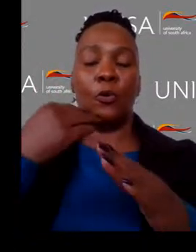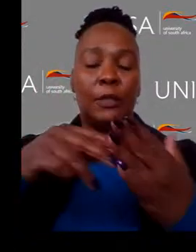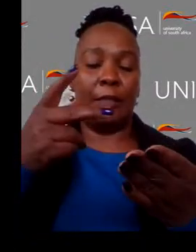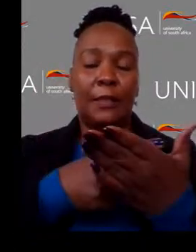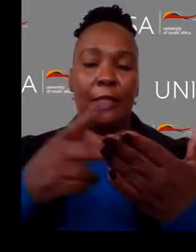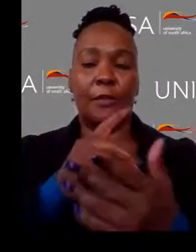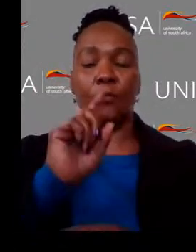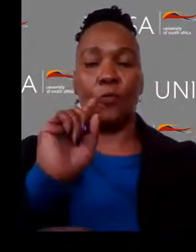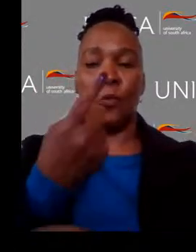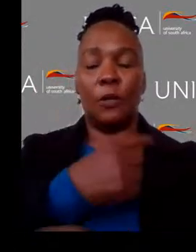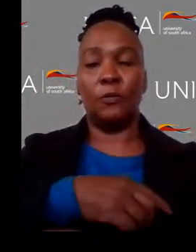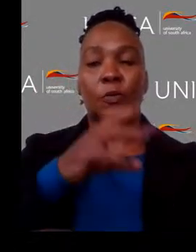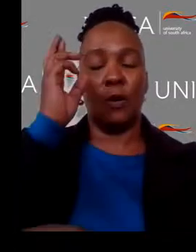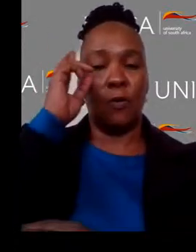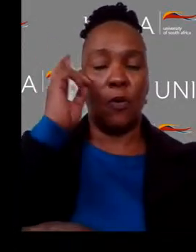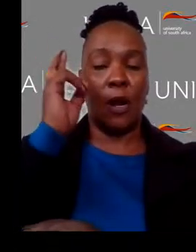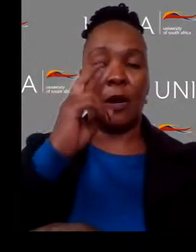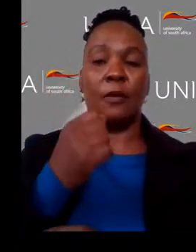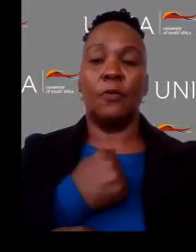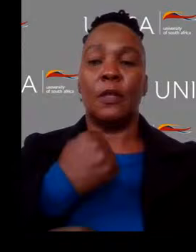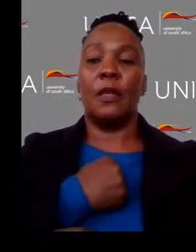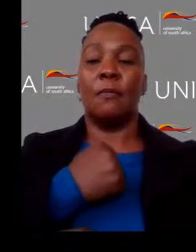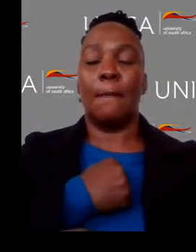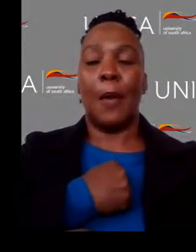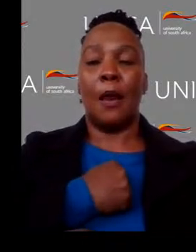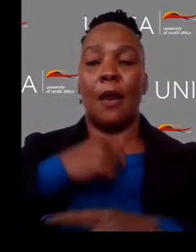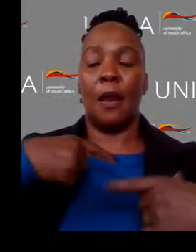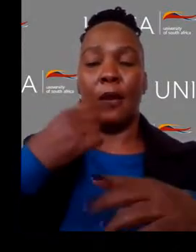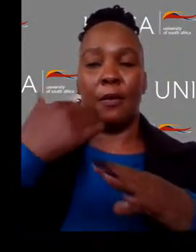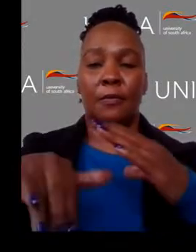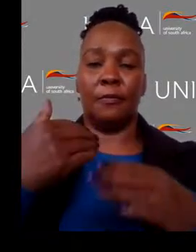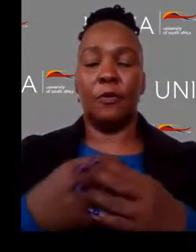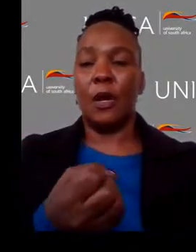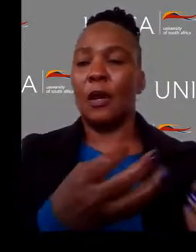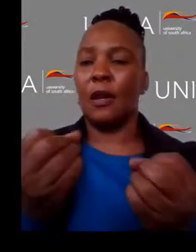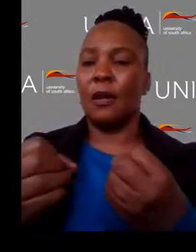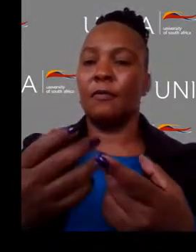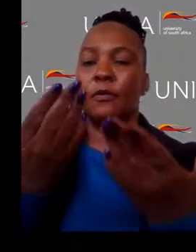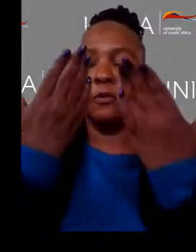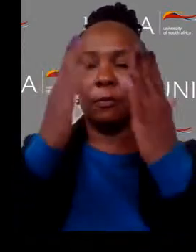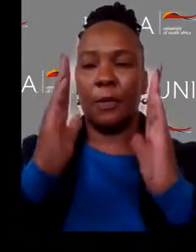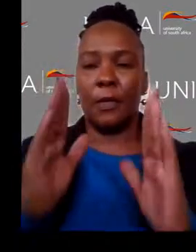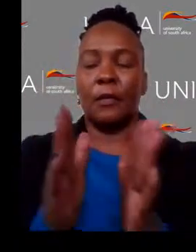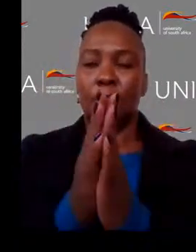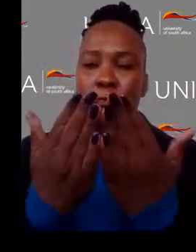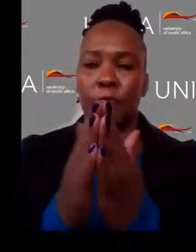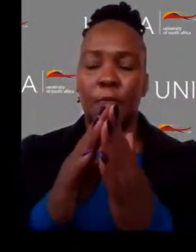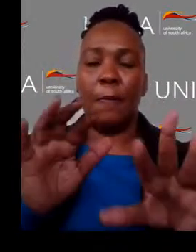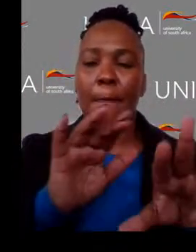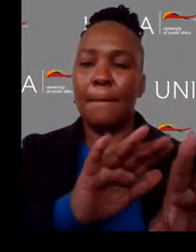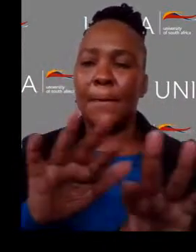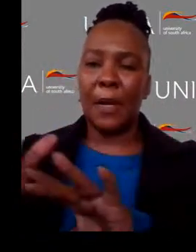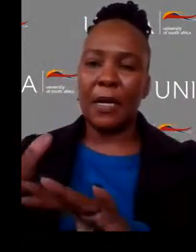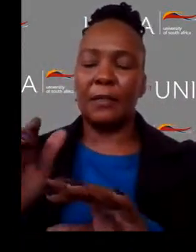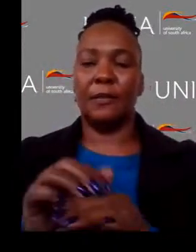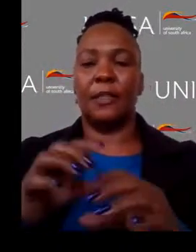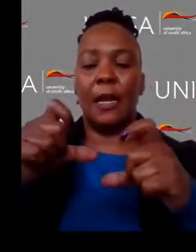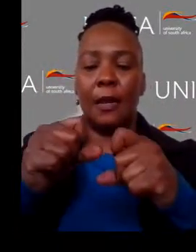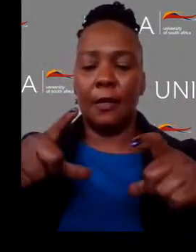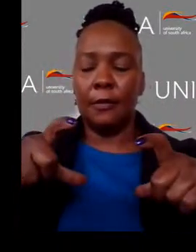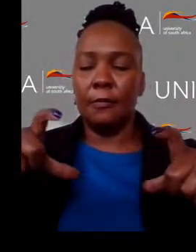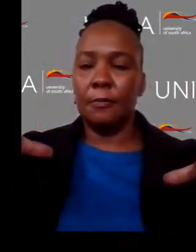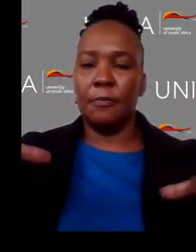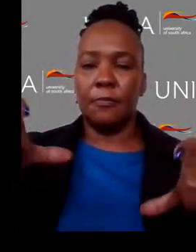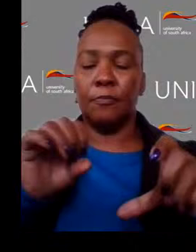UNISA. While we provided students with study material in Braille and large print, it must